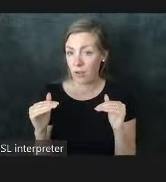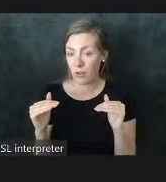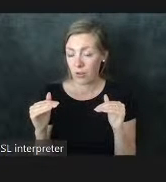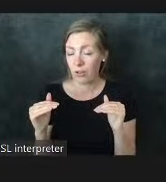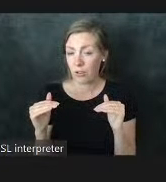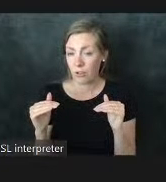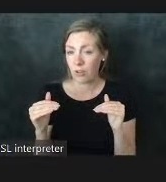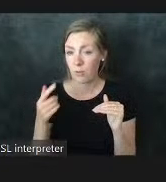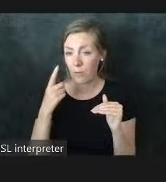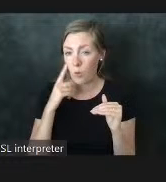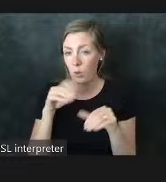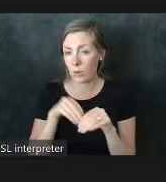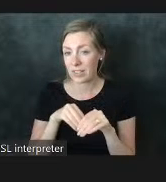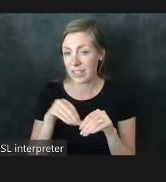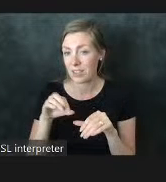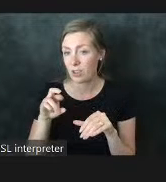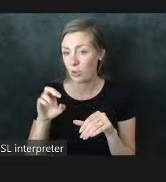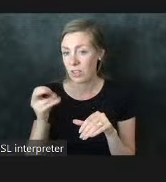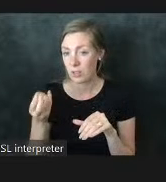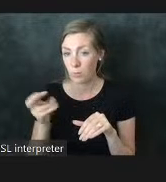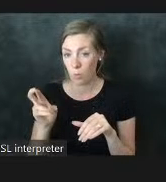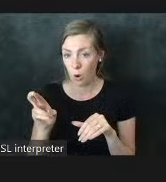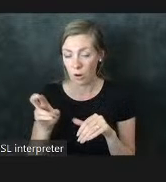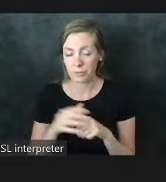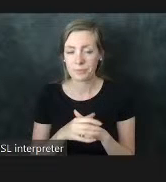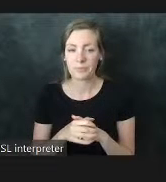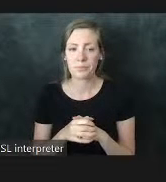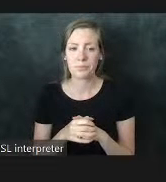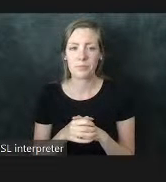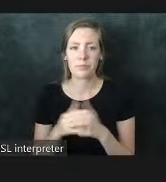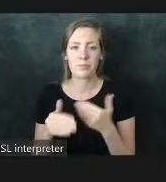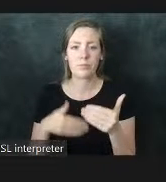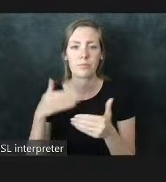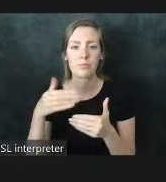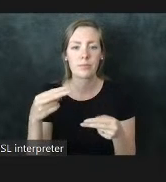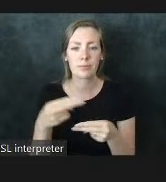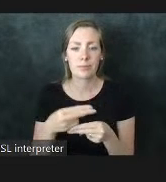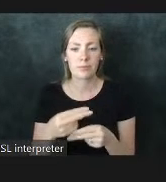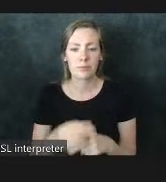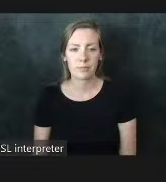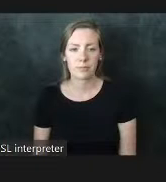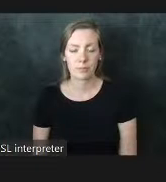in the reservoir. Please forward.